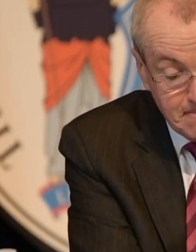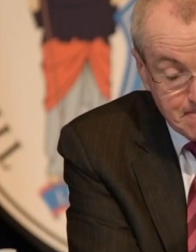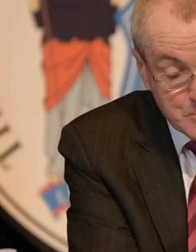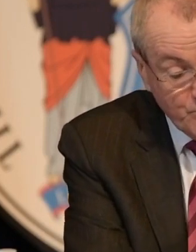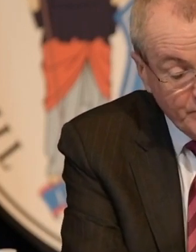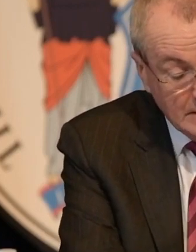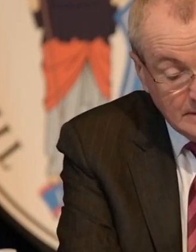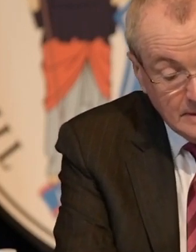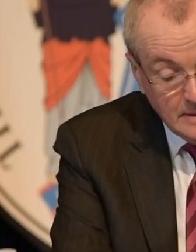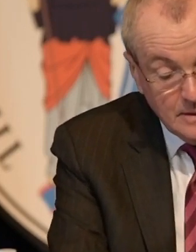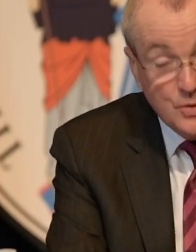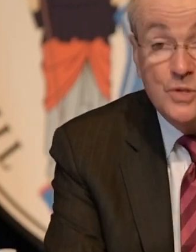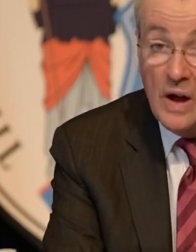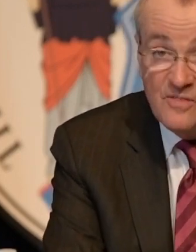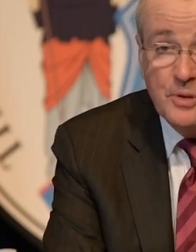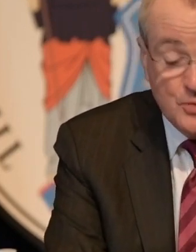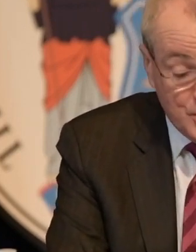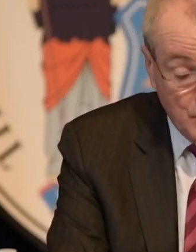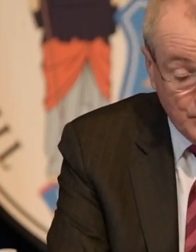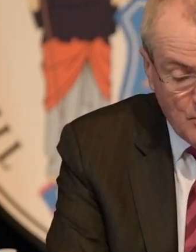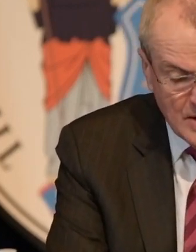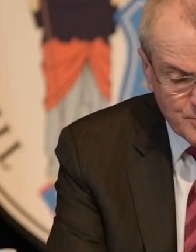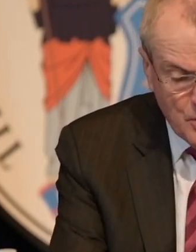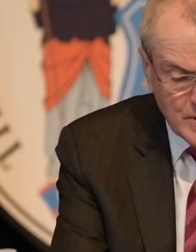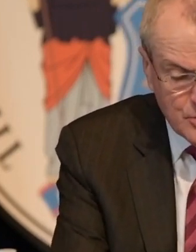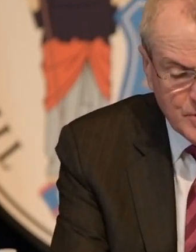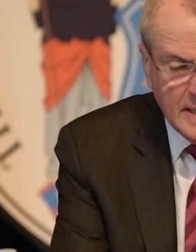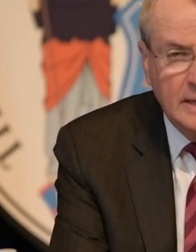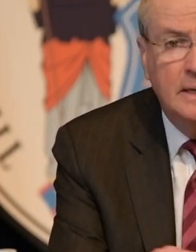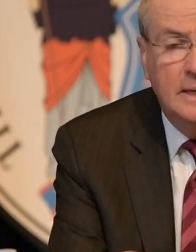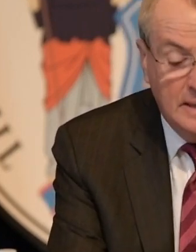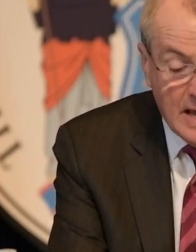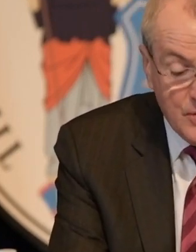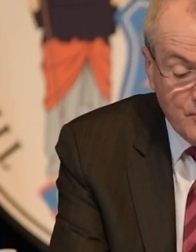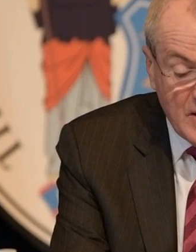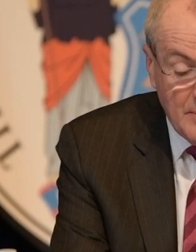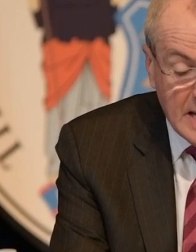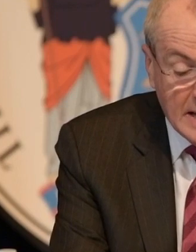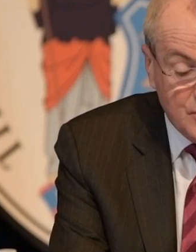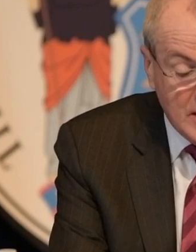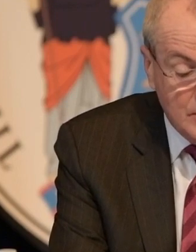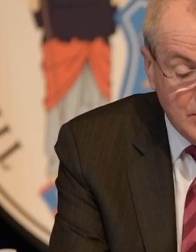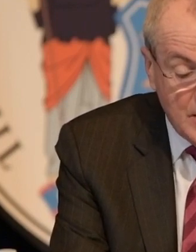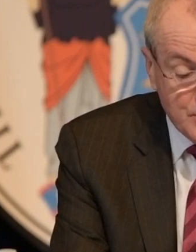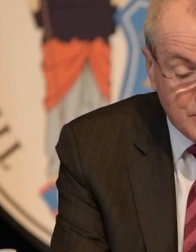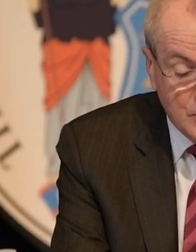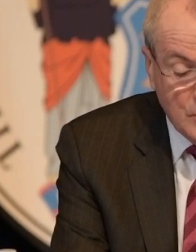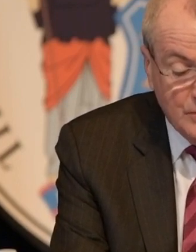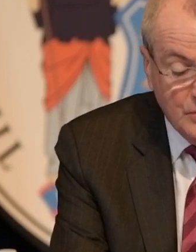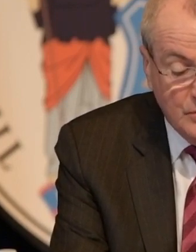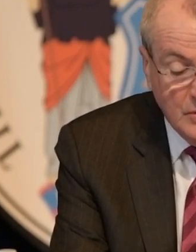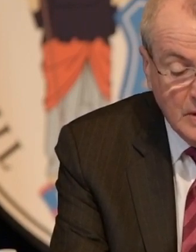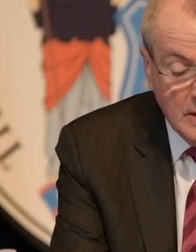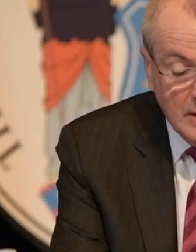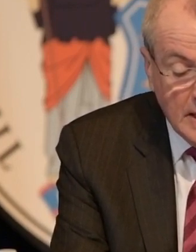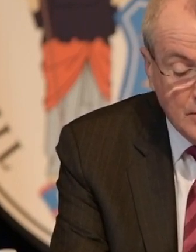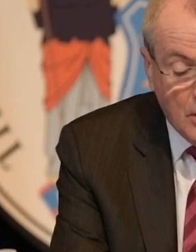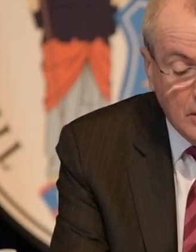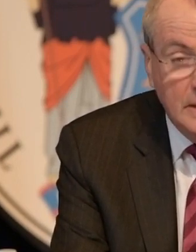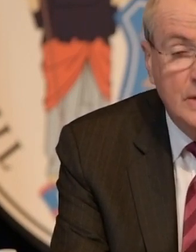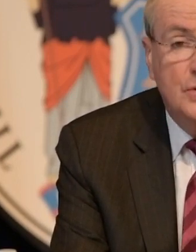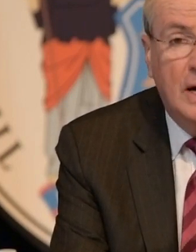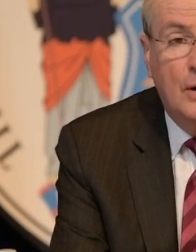him. To his wife, Patricia, with whom I spoke yesterday, and their family, I extend our deepest condolences,